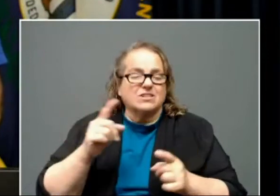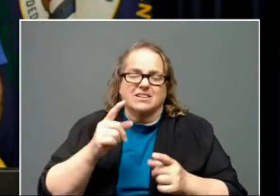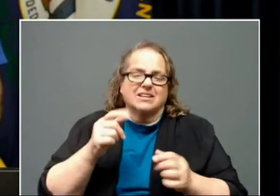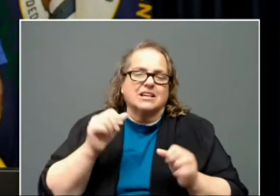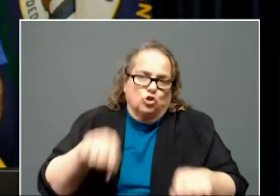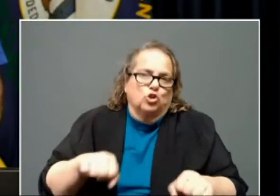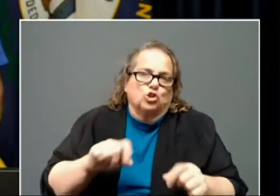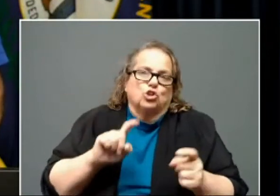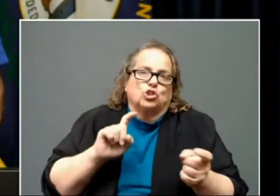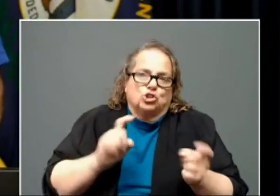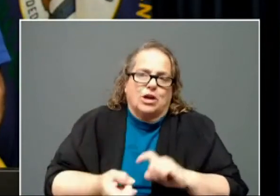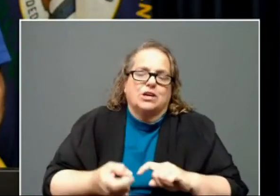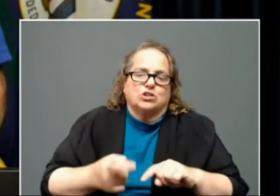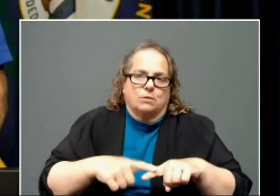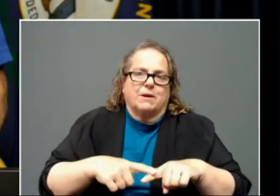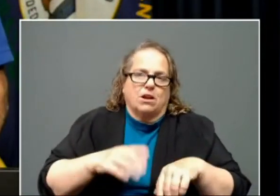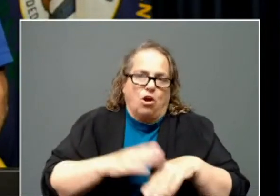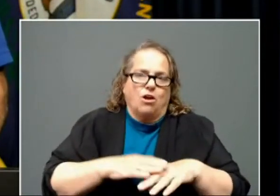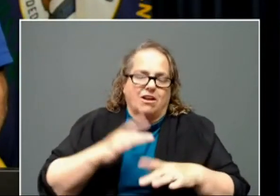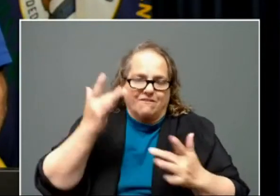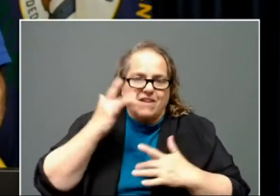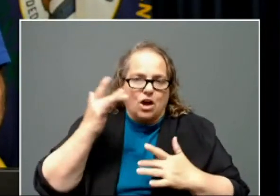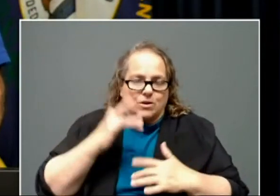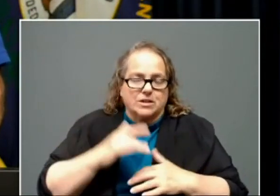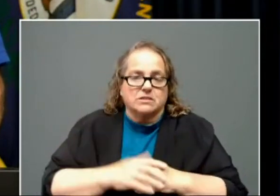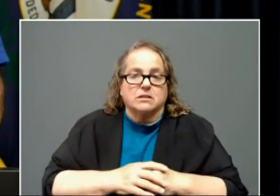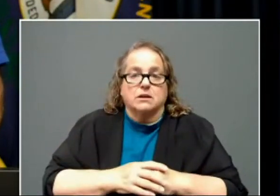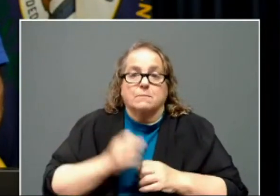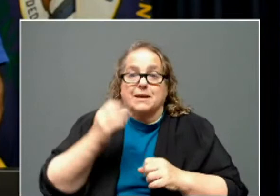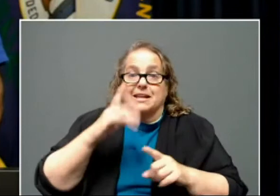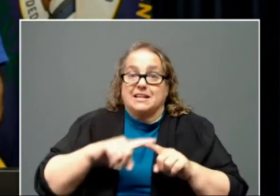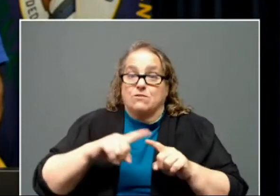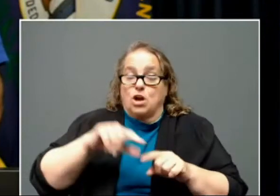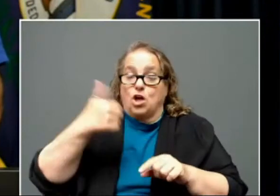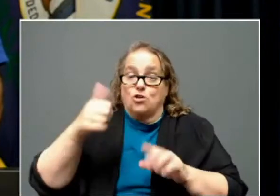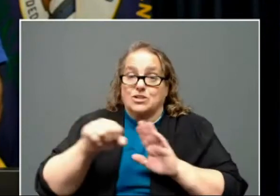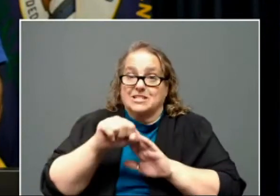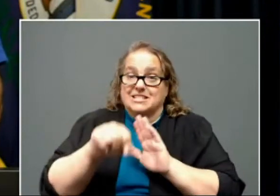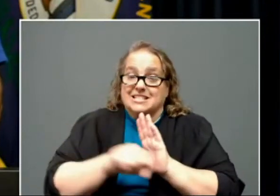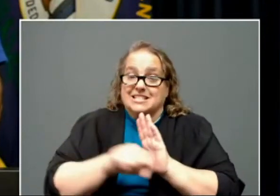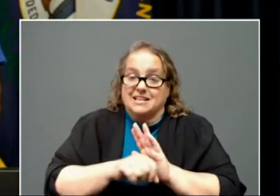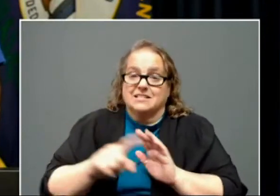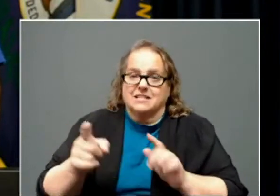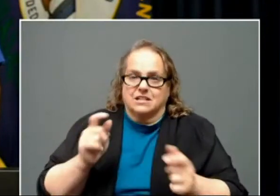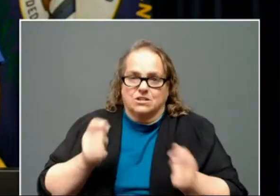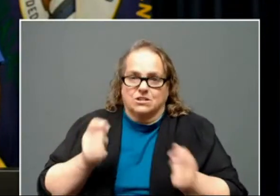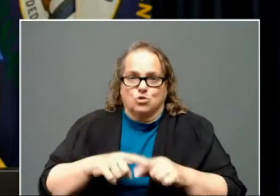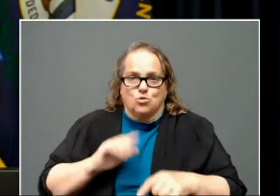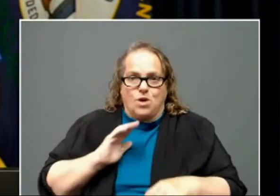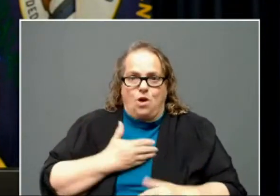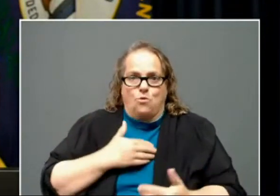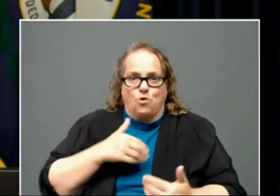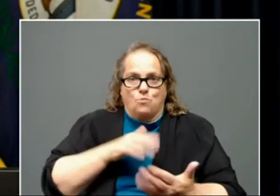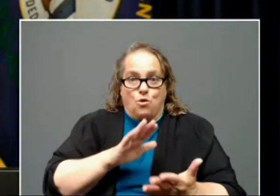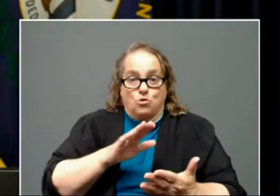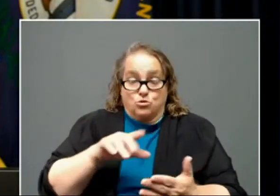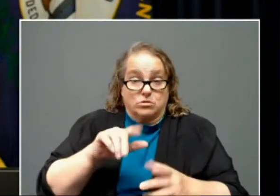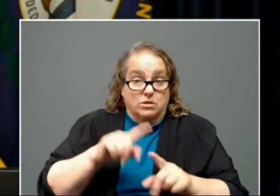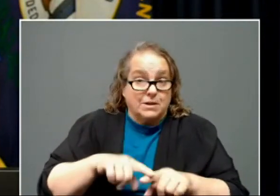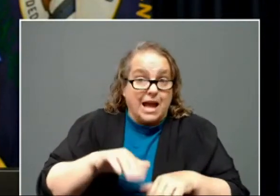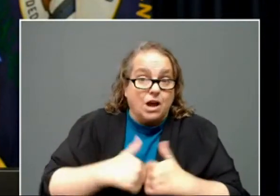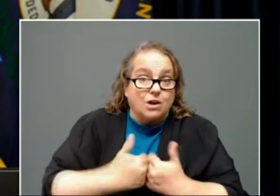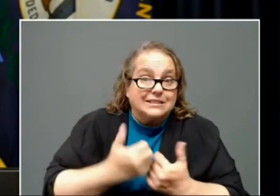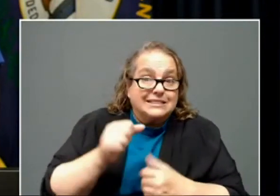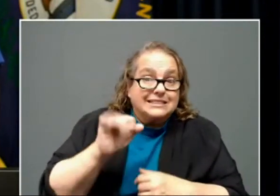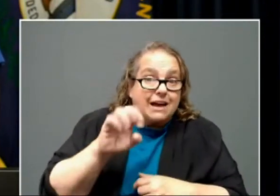the virus is. You see a lot of other states that are adapting to our approach, that know how safe you are is based on the